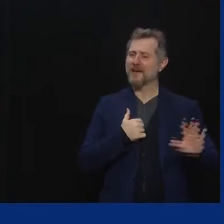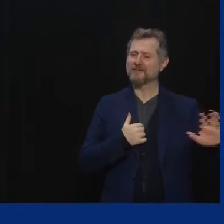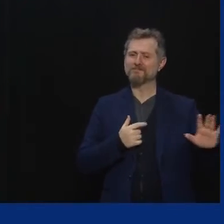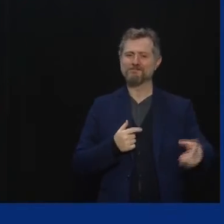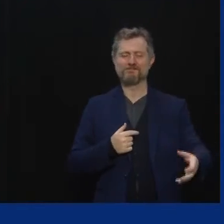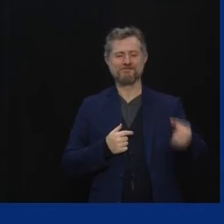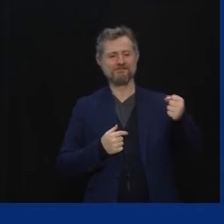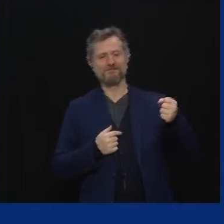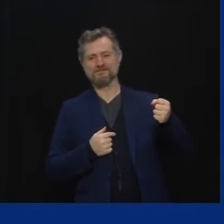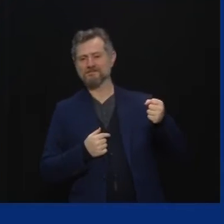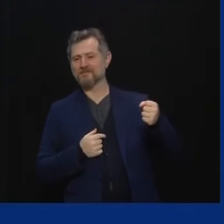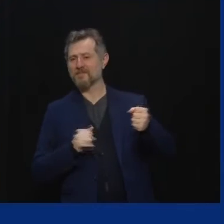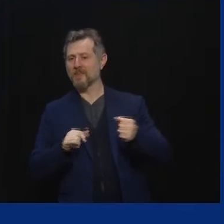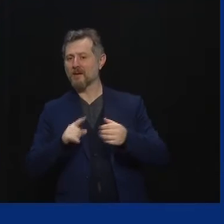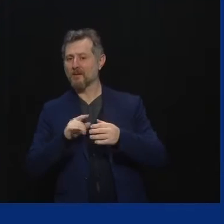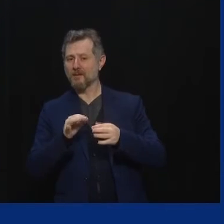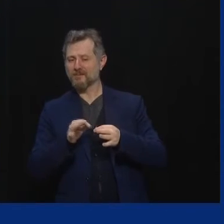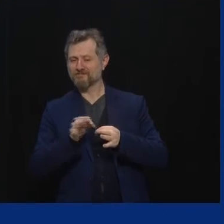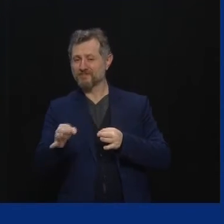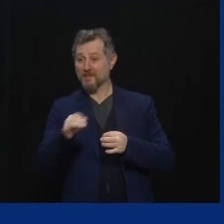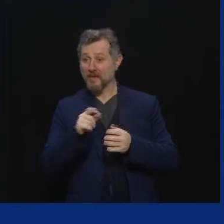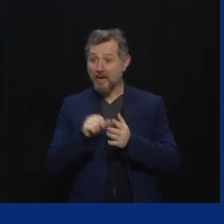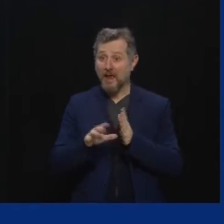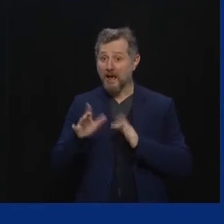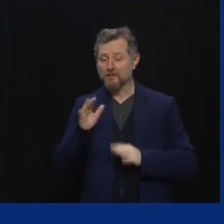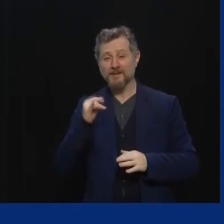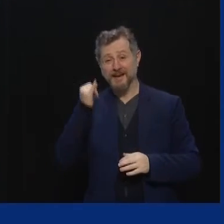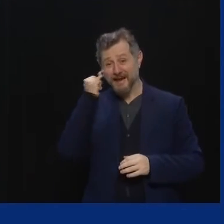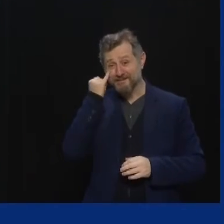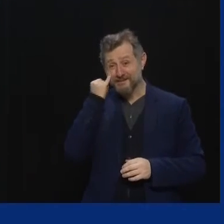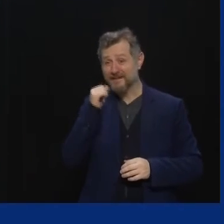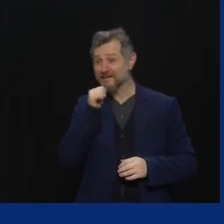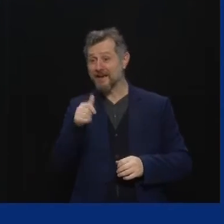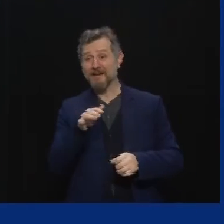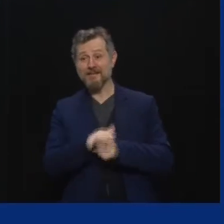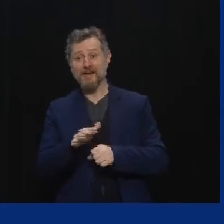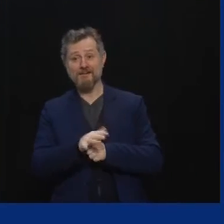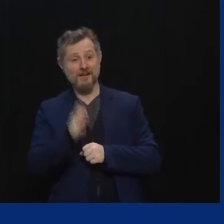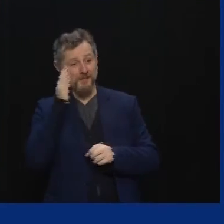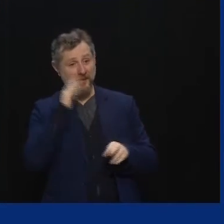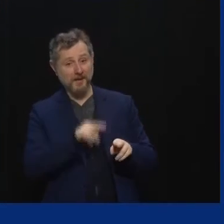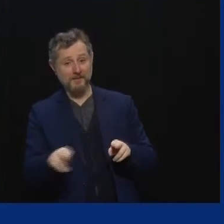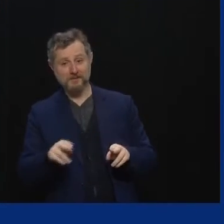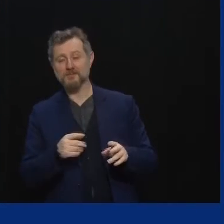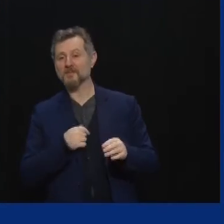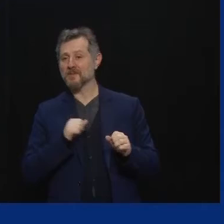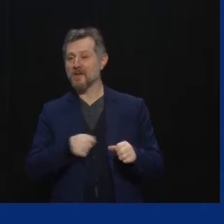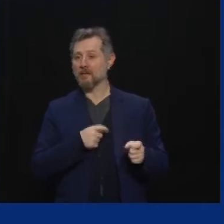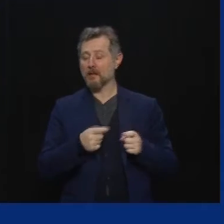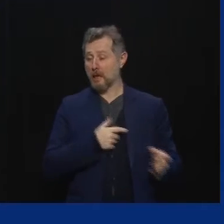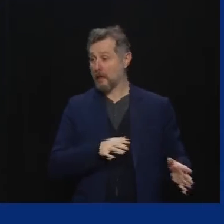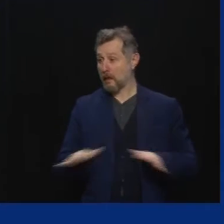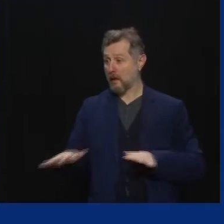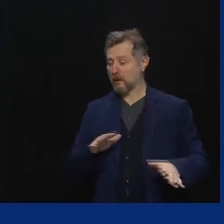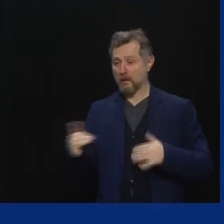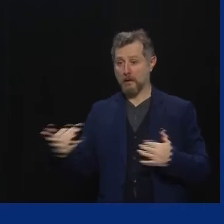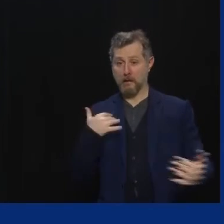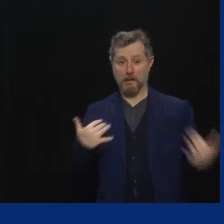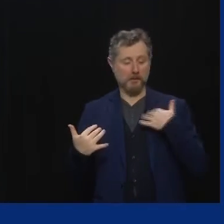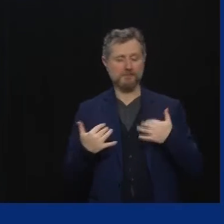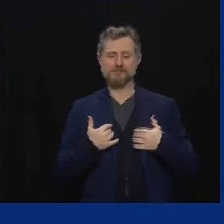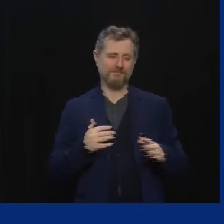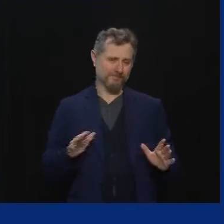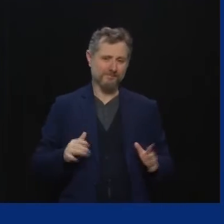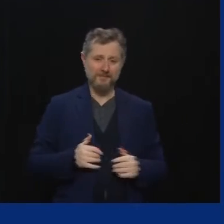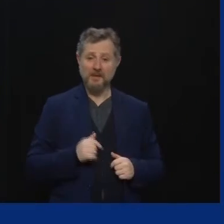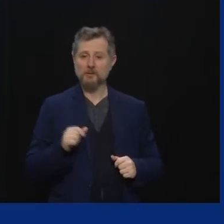than 10% capacity. Otherwise, the hospitals can handle it. We're also working to make sure we backfill staff for individuals,